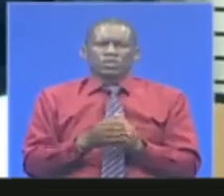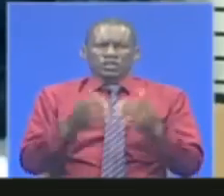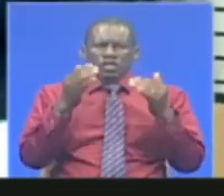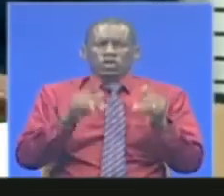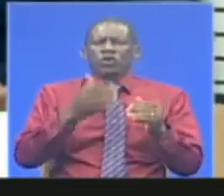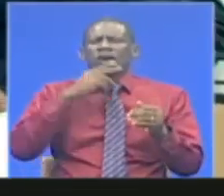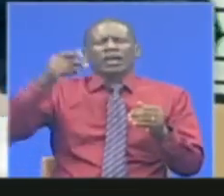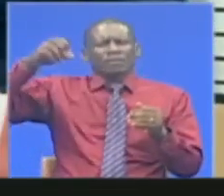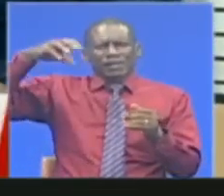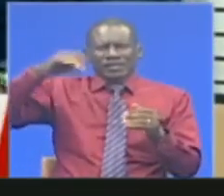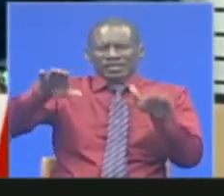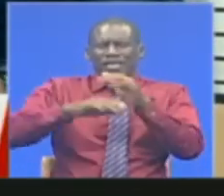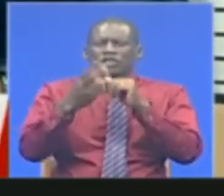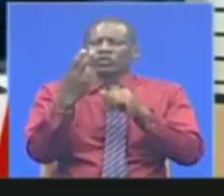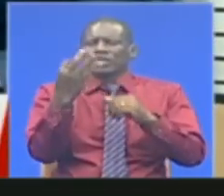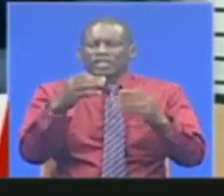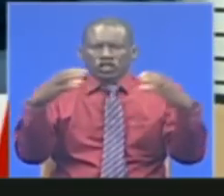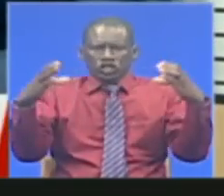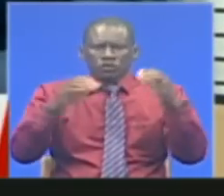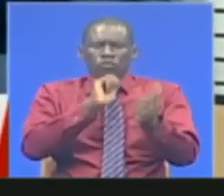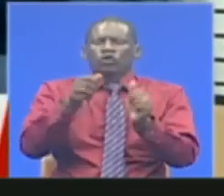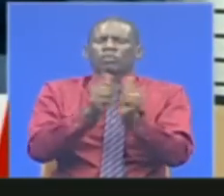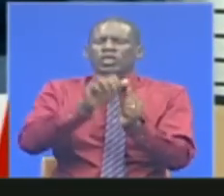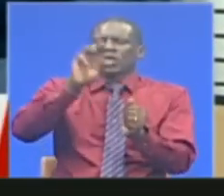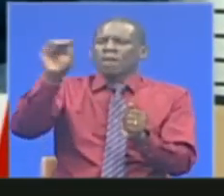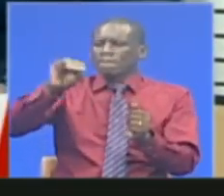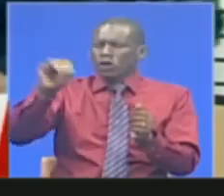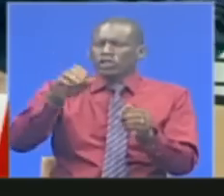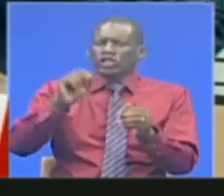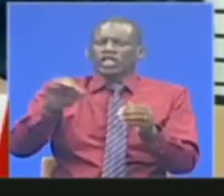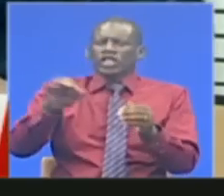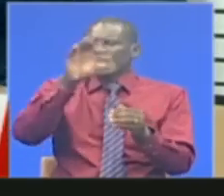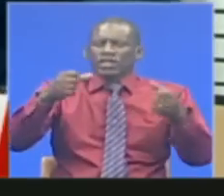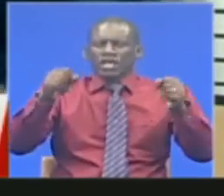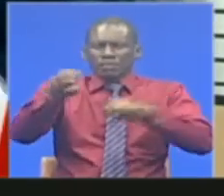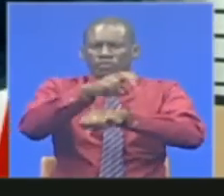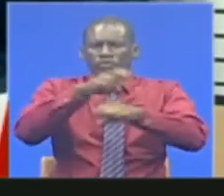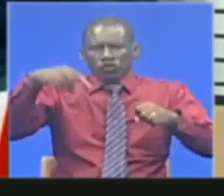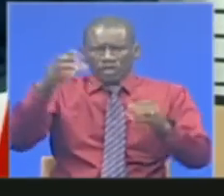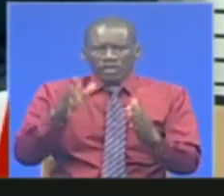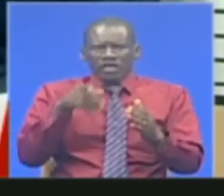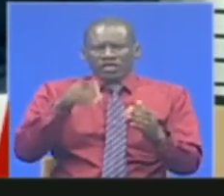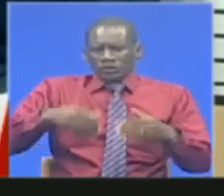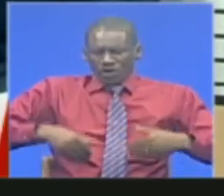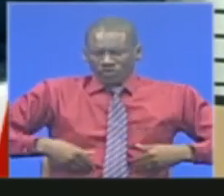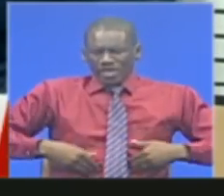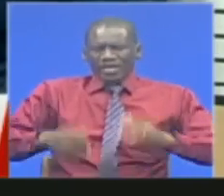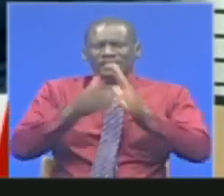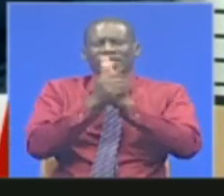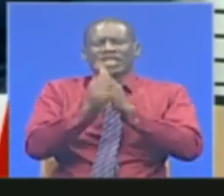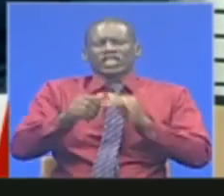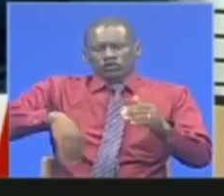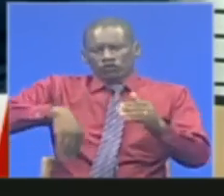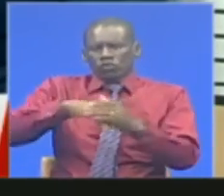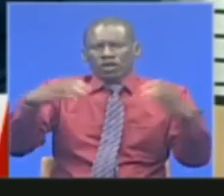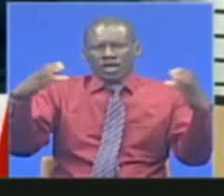And the Harambee Stars Under 23 team will play Mauritius in the Africa Cup of Nations qualifiers. This is founder of Young Talents Soccer Academy in